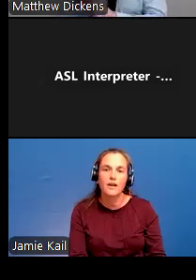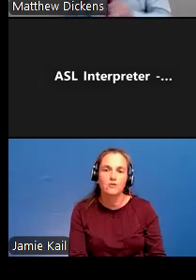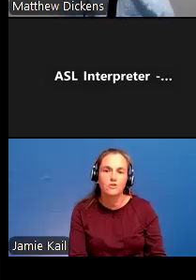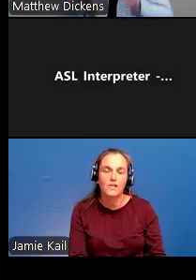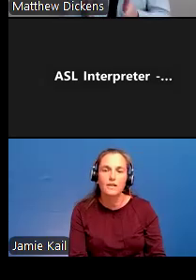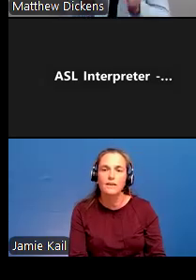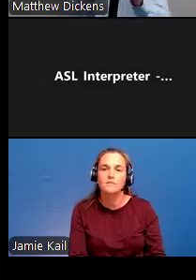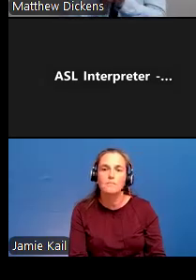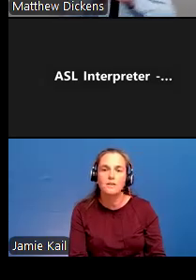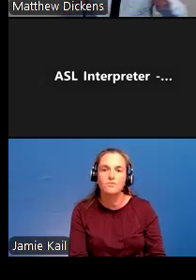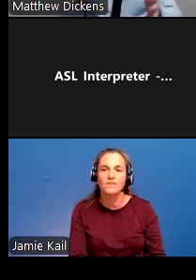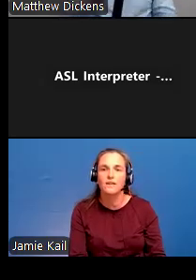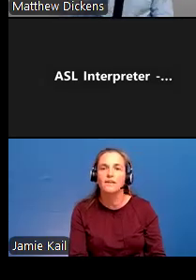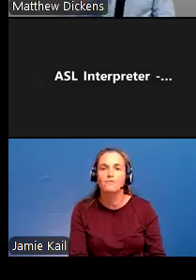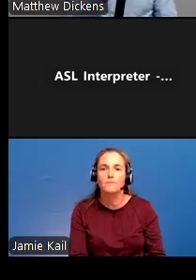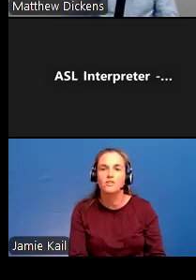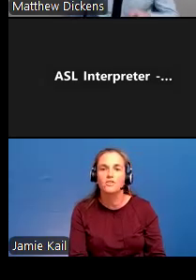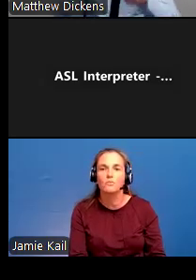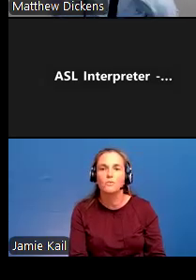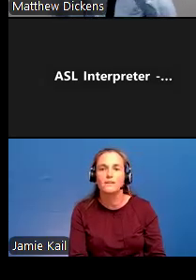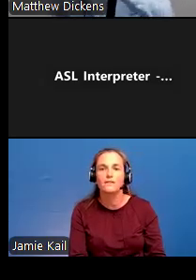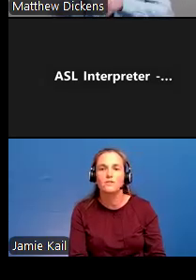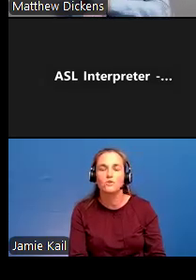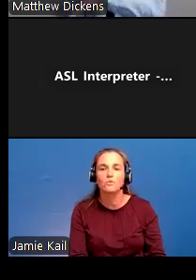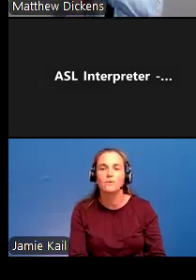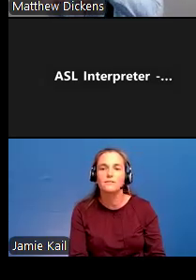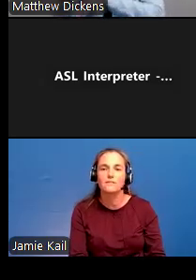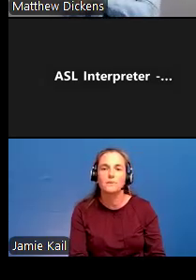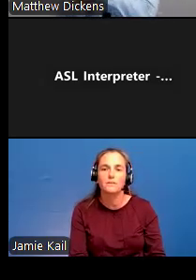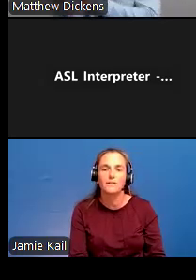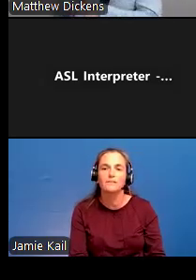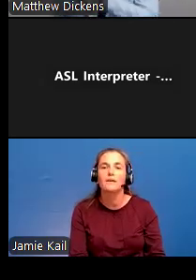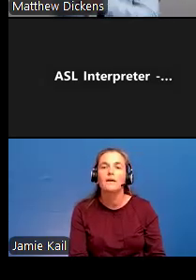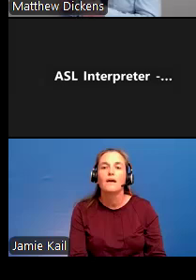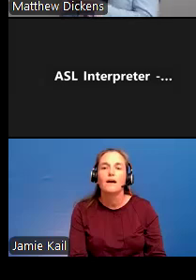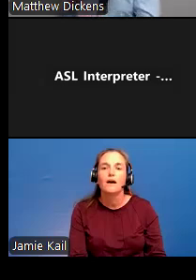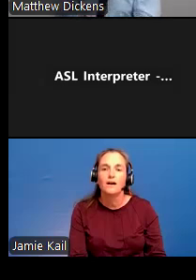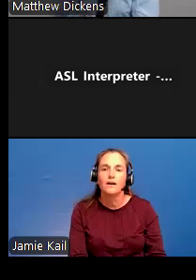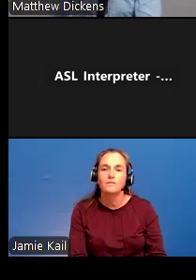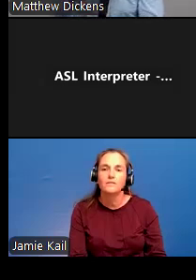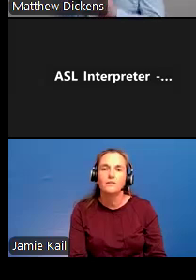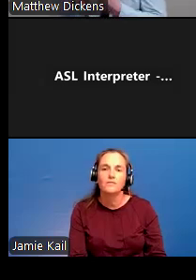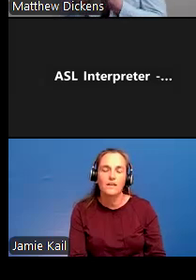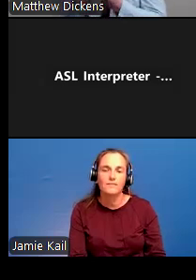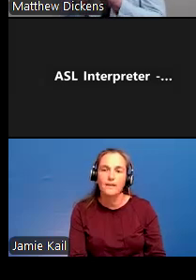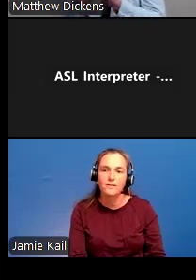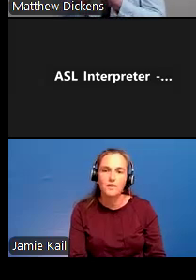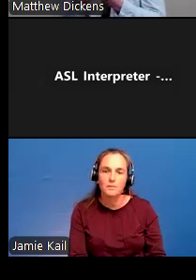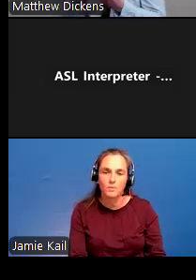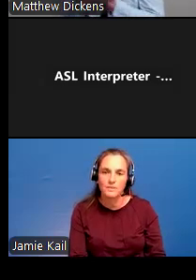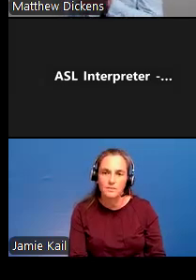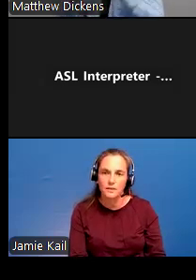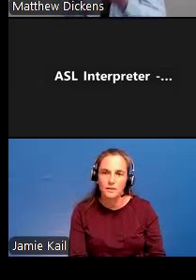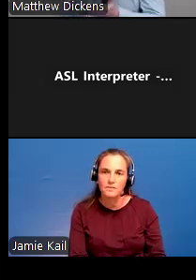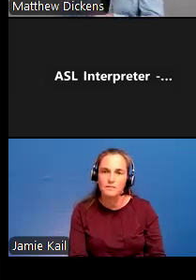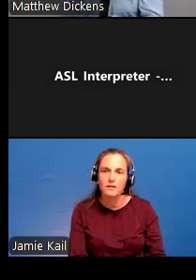sure they understand as much of the information with the individual with disabilities that affect the people